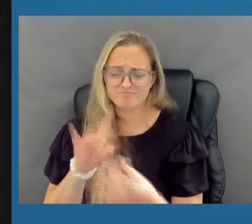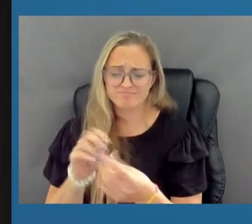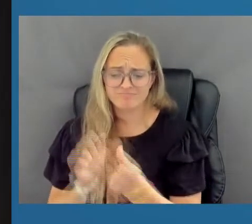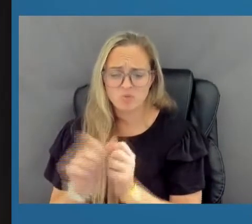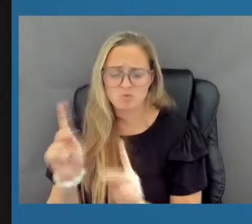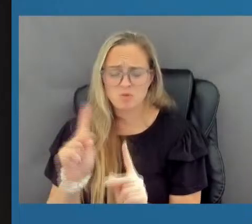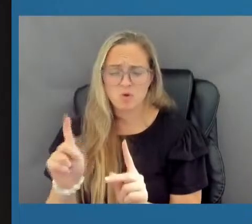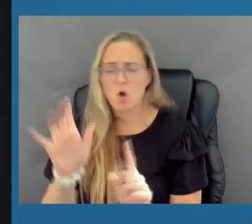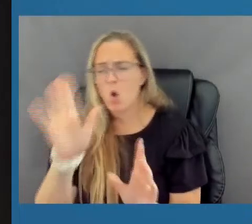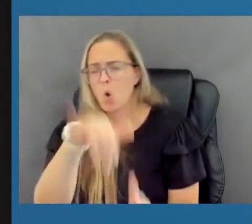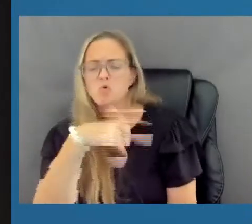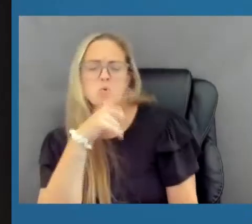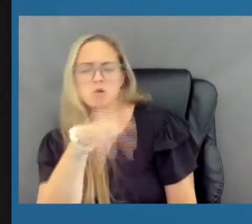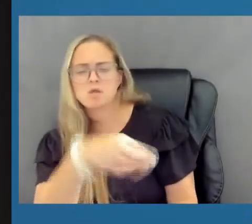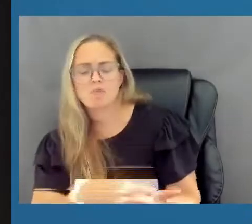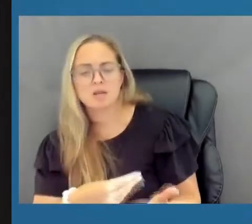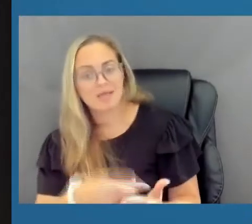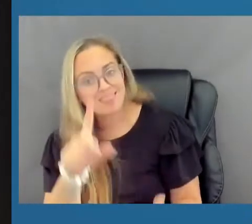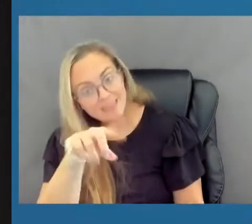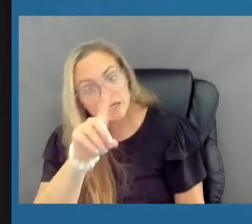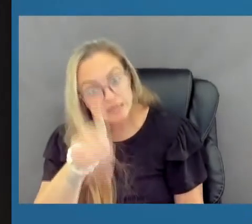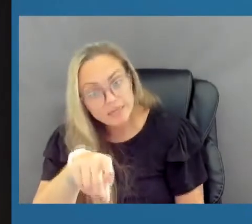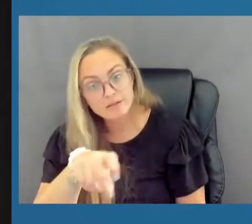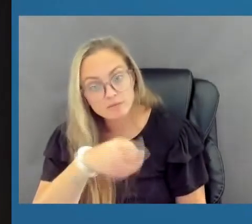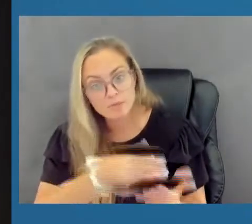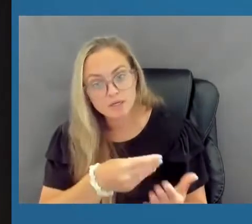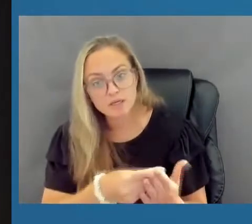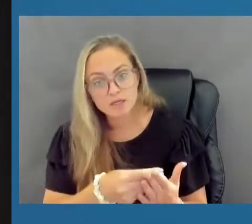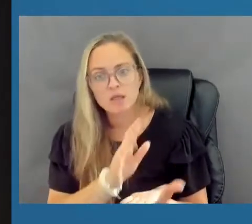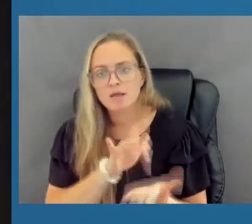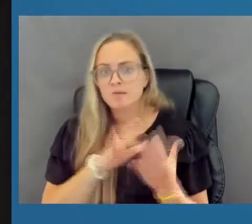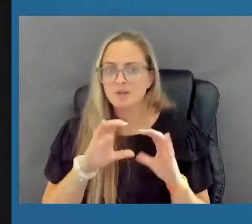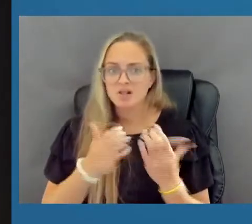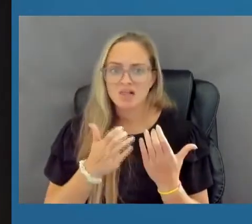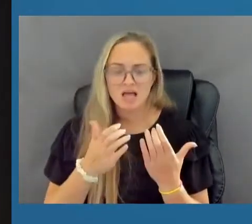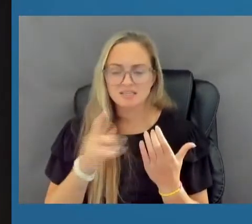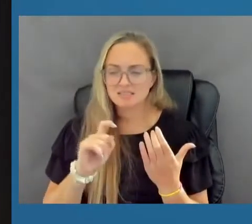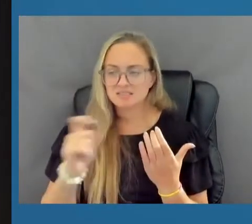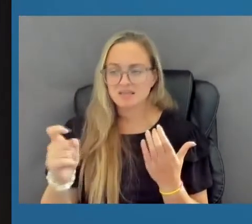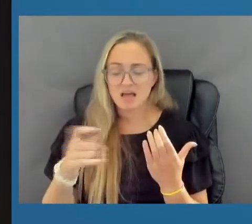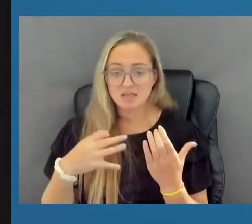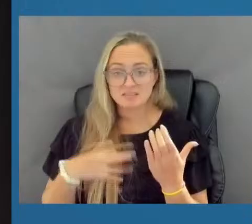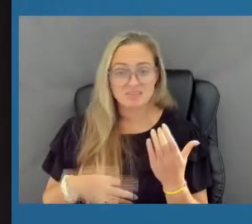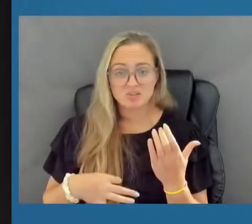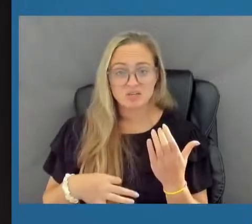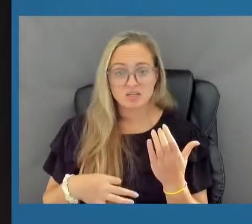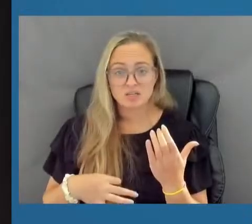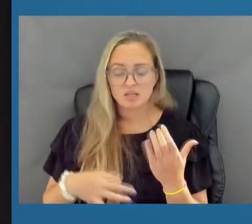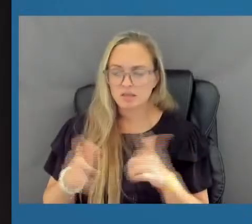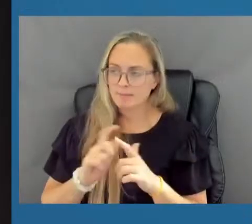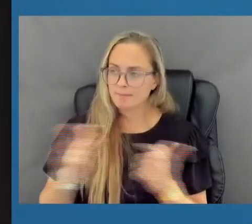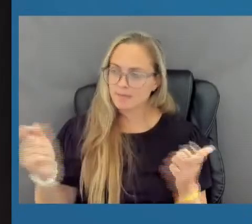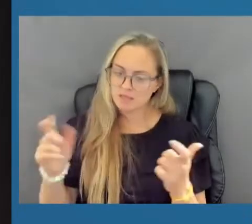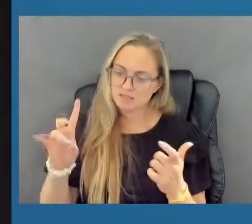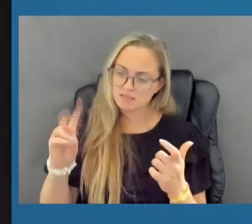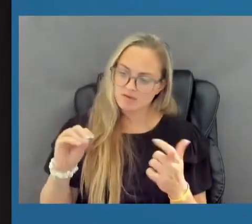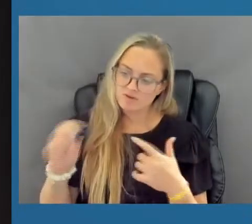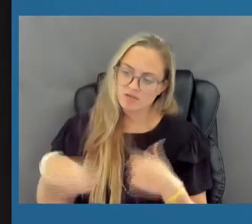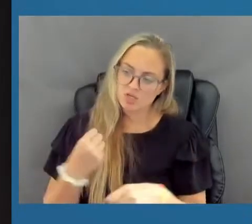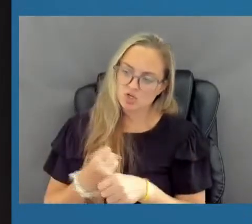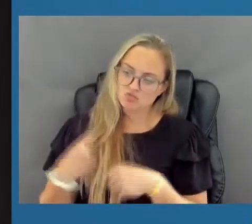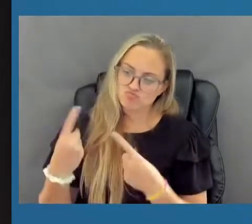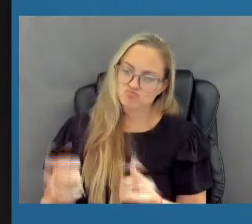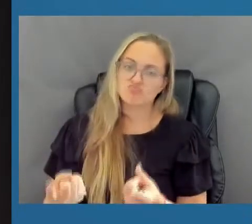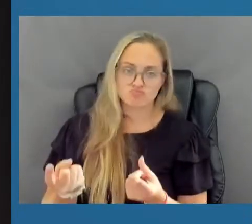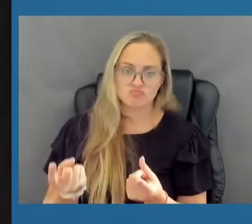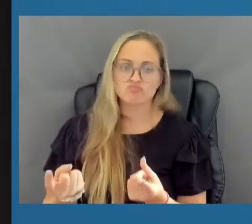do. And also a middle-class tax rate cut, the largest in 70 years. All that puts